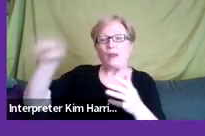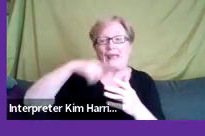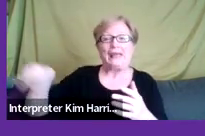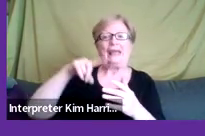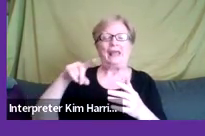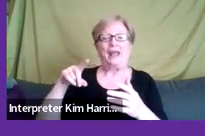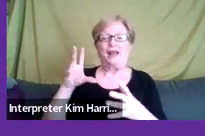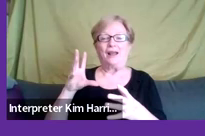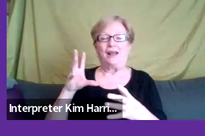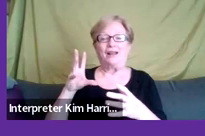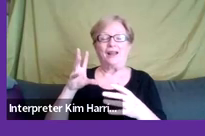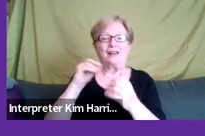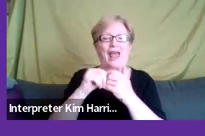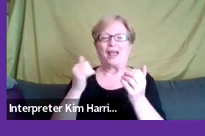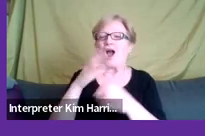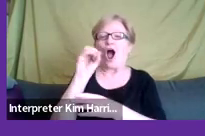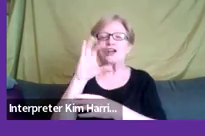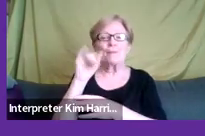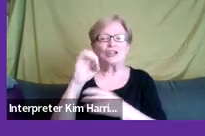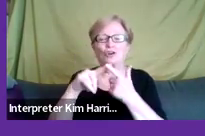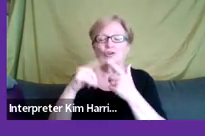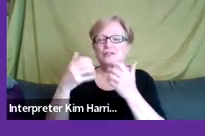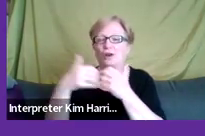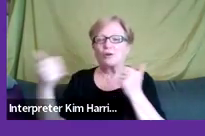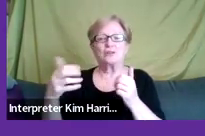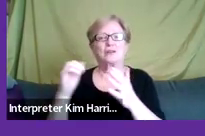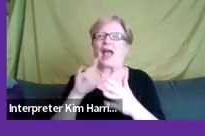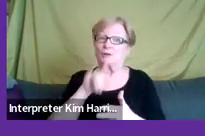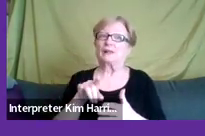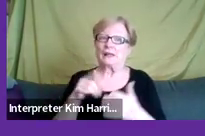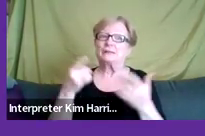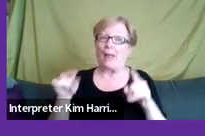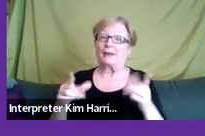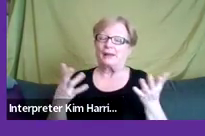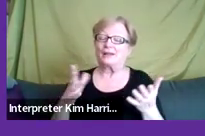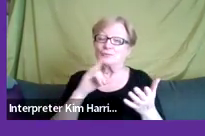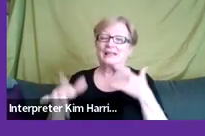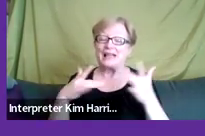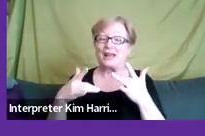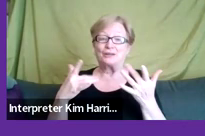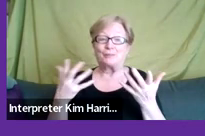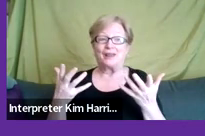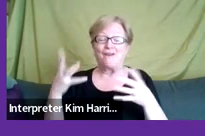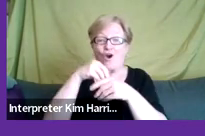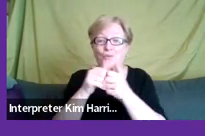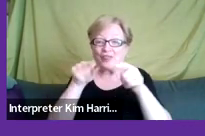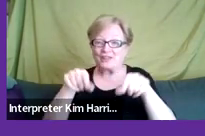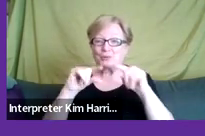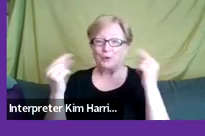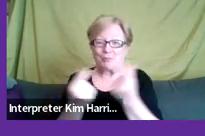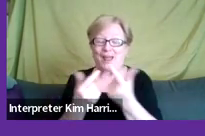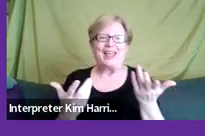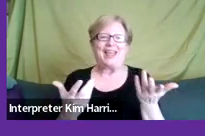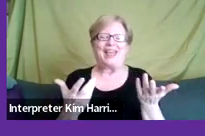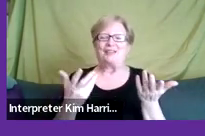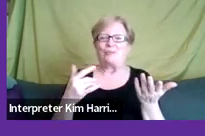had, like occupational segregation, like the fact that is a thing. It's exciting to be in this space, but it's also like infuriating that we